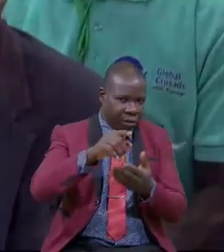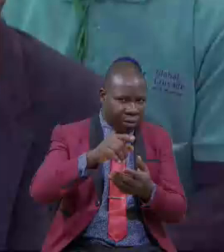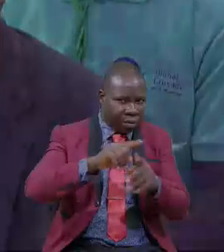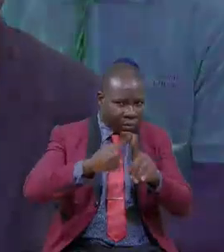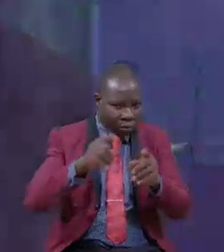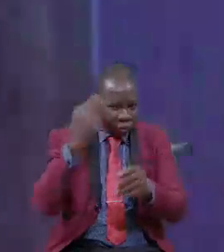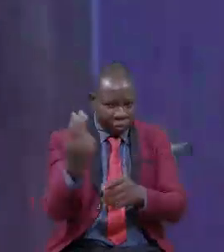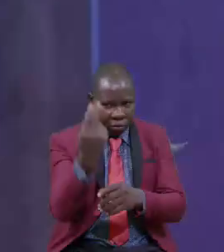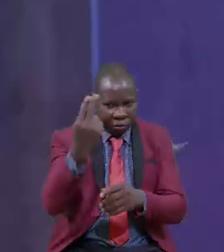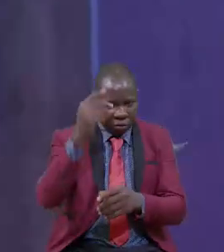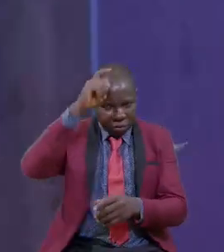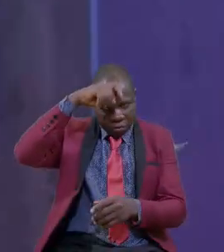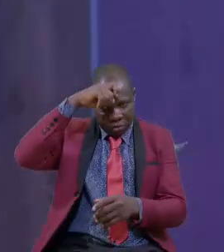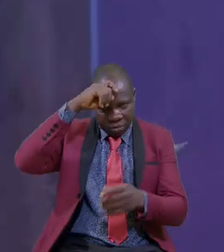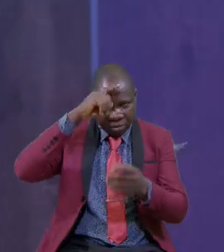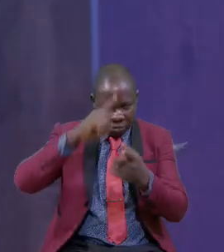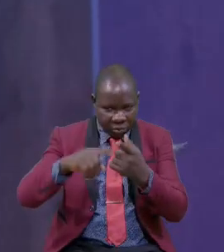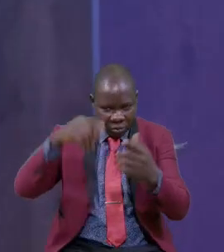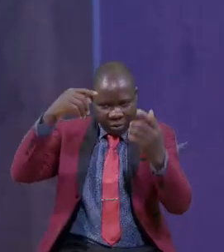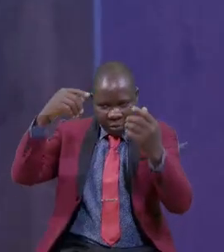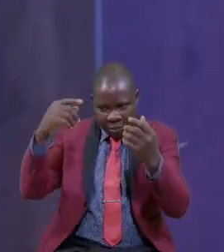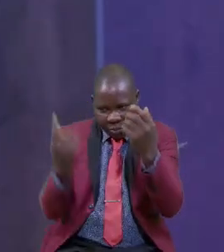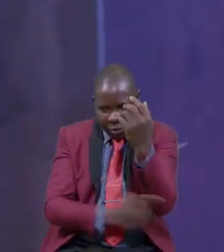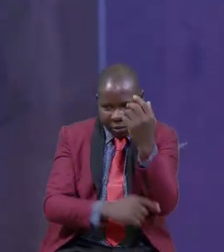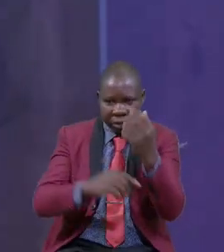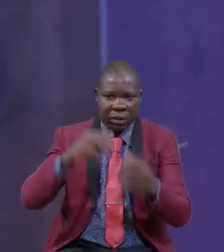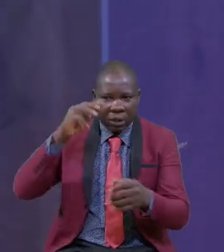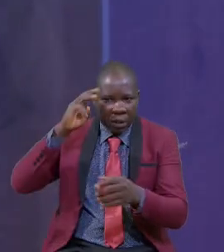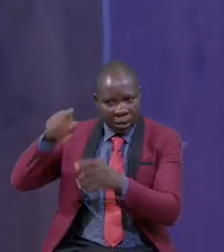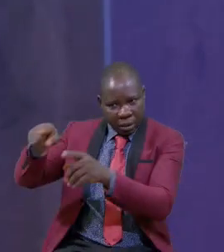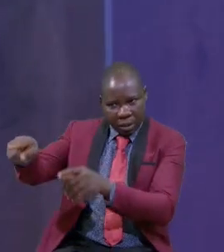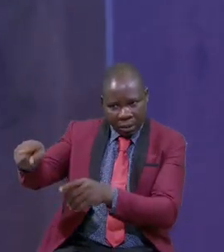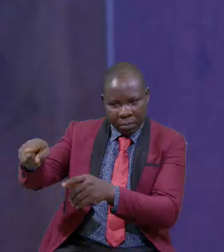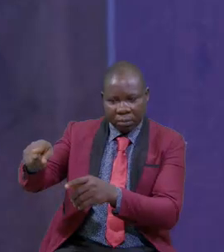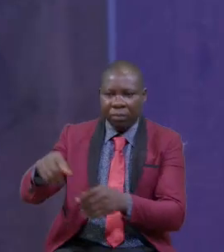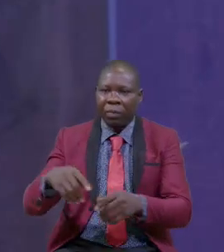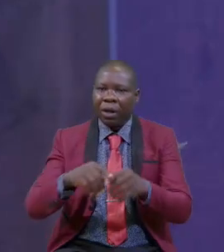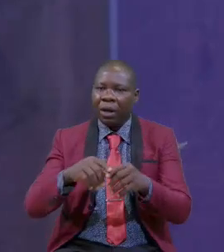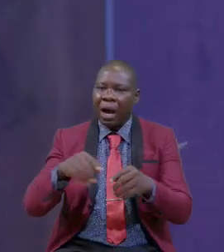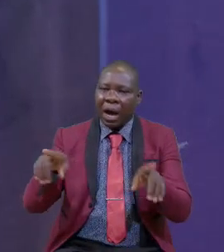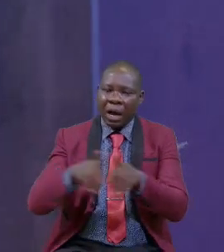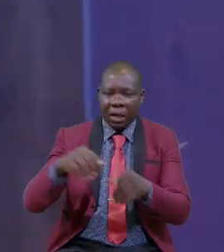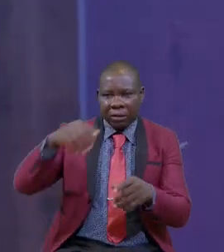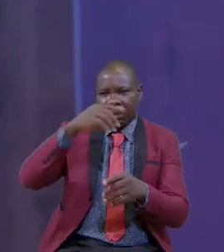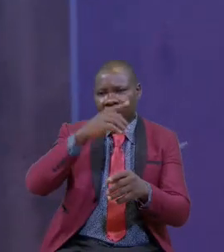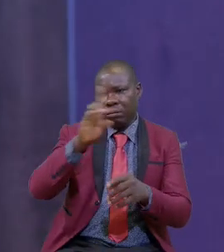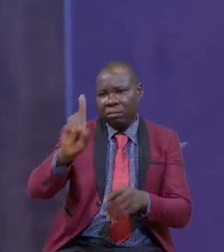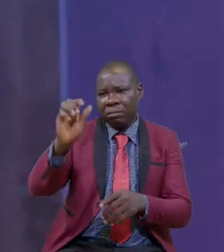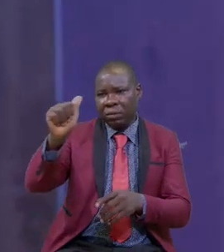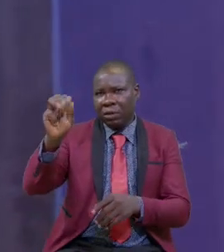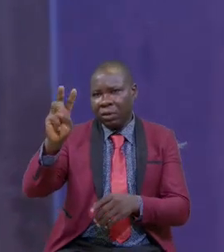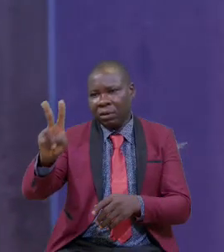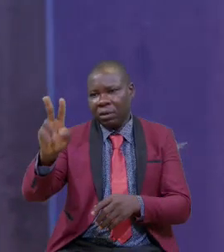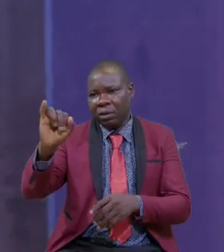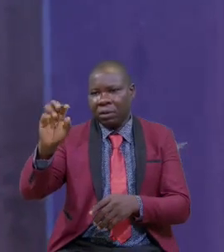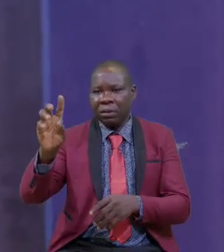I pardon him, but not abundantly. And as David was going to die, he said, "Catch him.